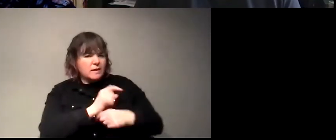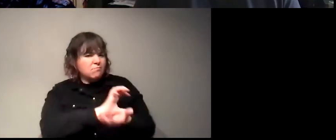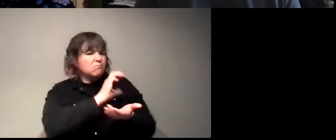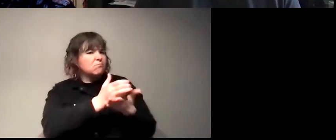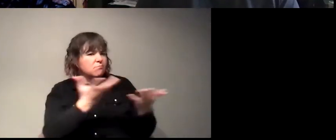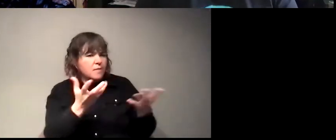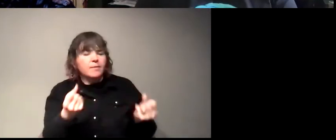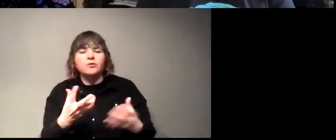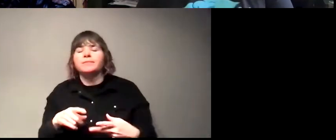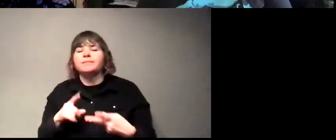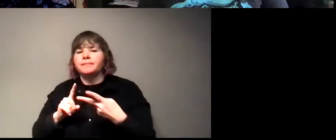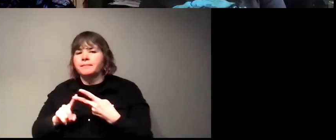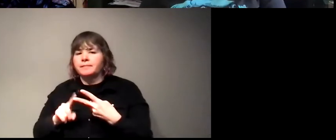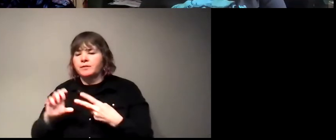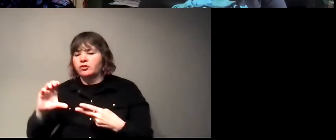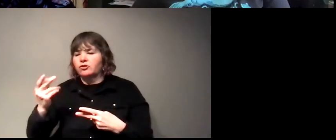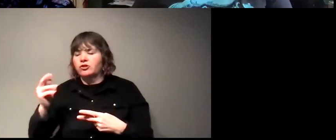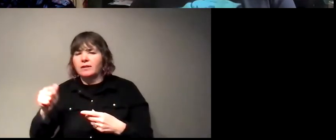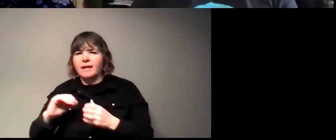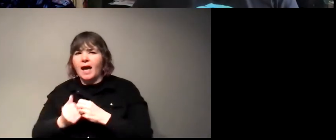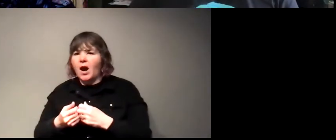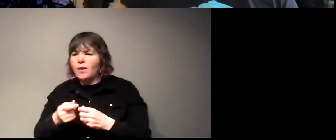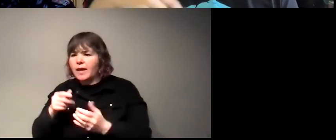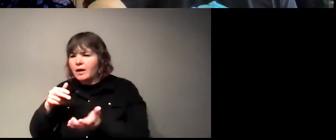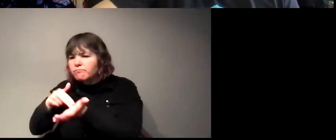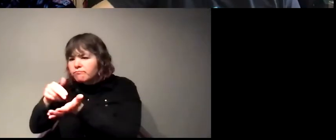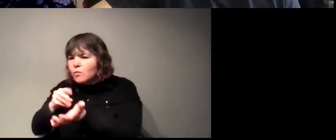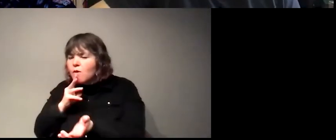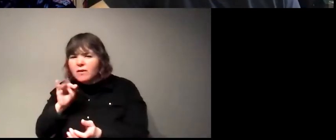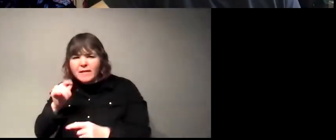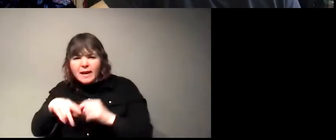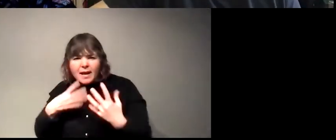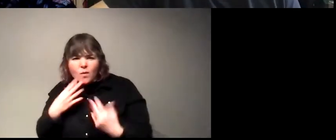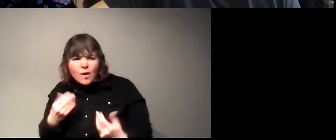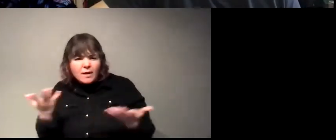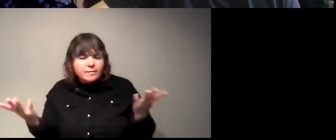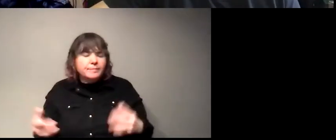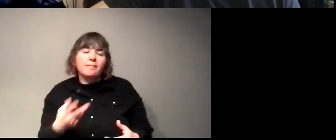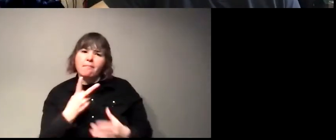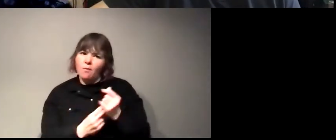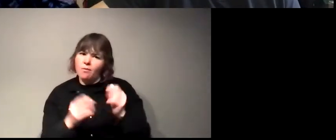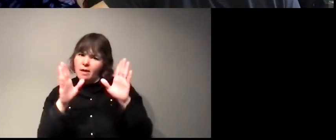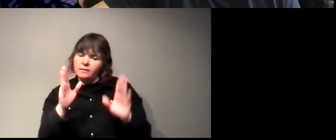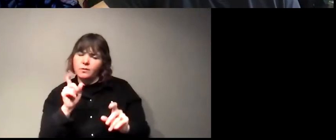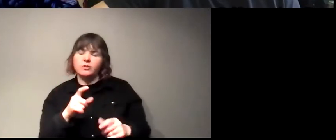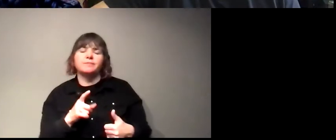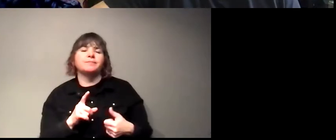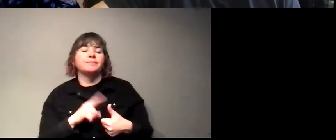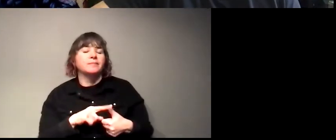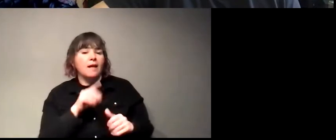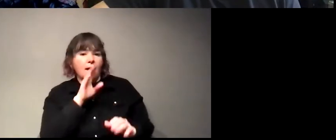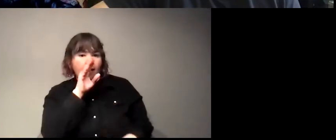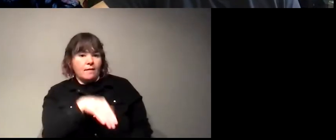second is how can chinchillas drink if they can't get wet? That is a great question. Both those are excellent questions. So